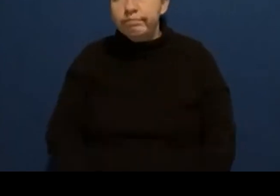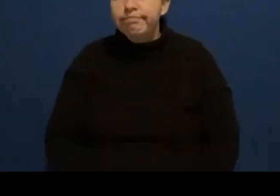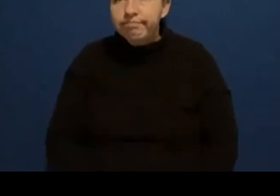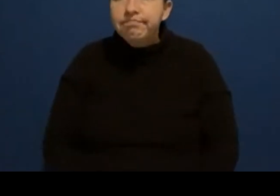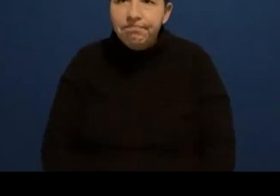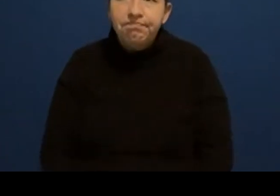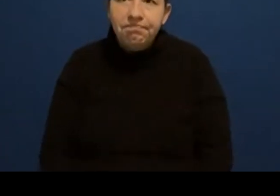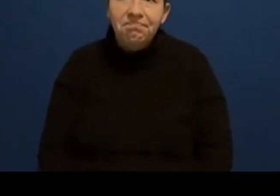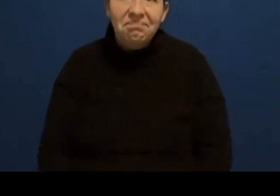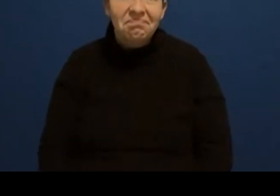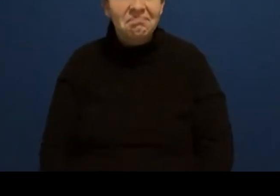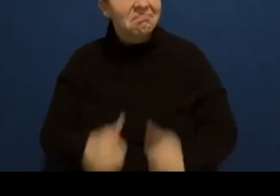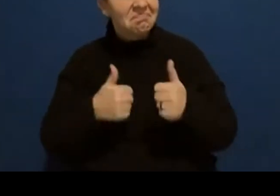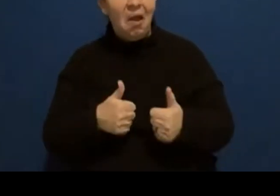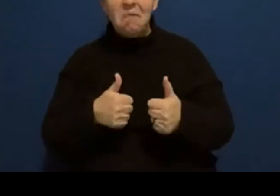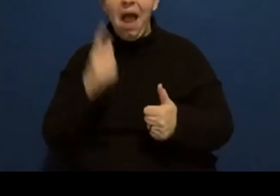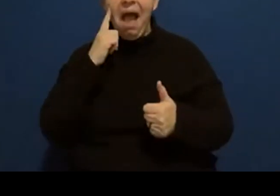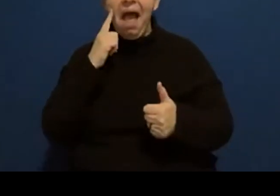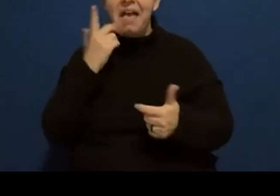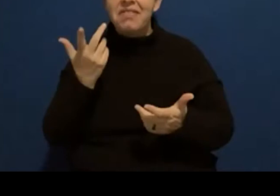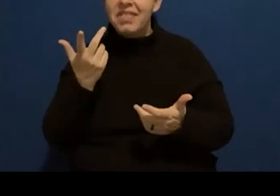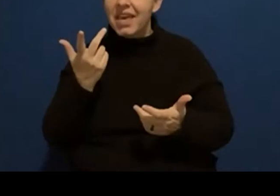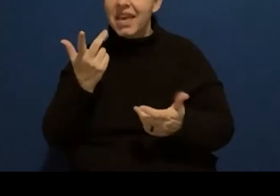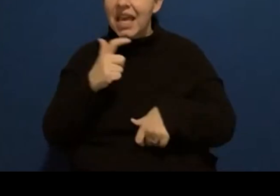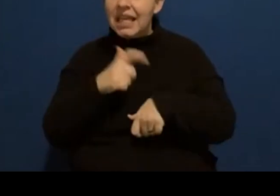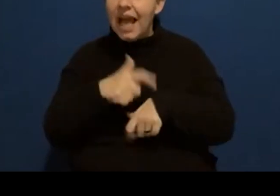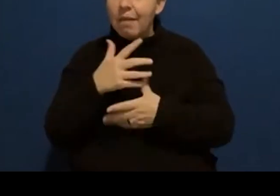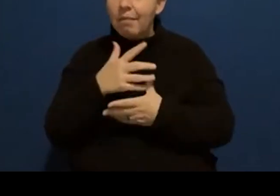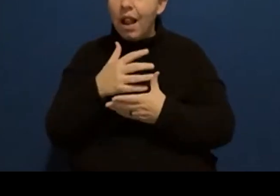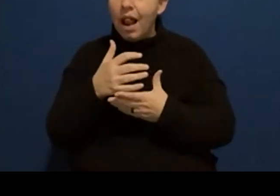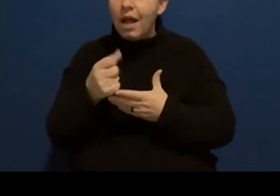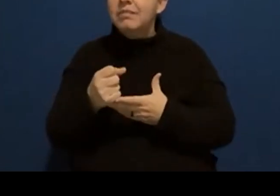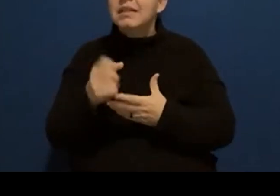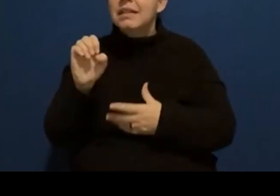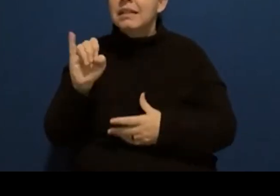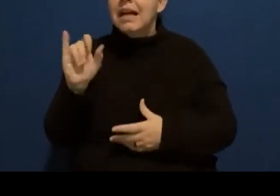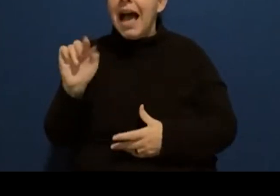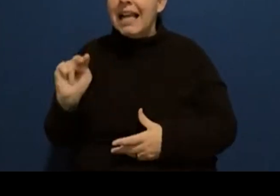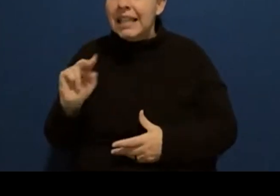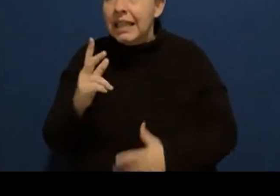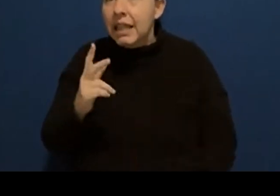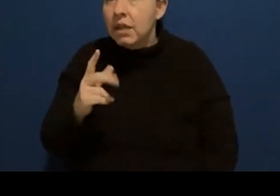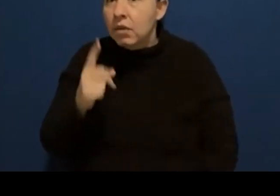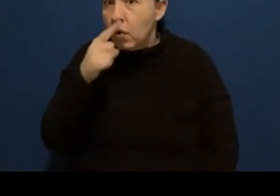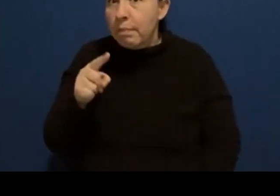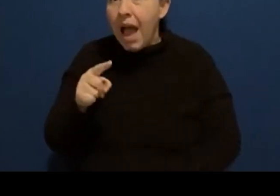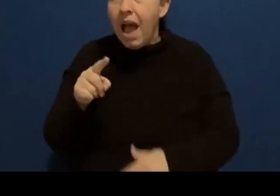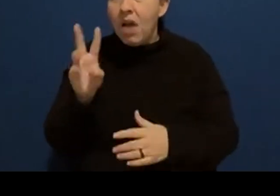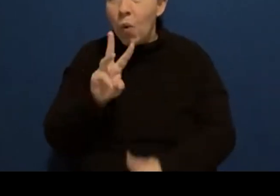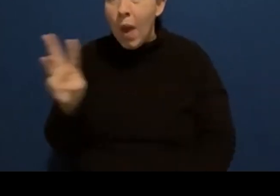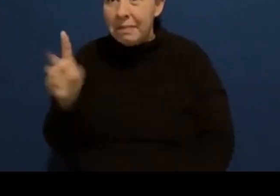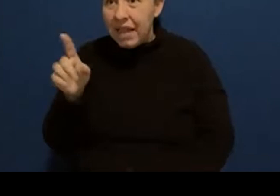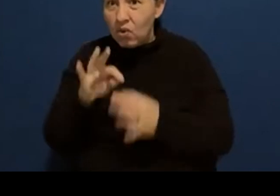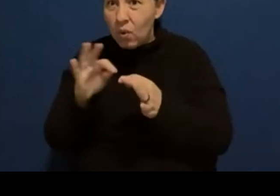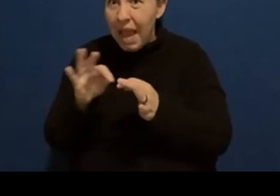All right, I think we are winding down on time right now. Eileen, if you wanted to put that website that you were mentioning within the chat, that would